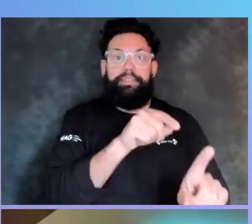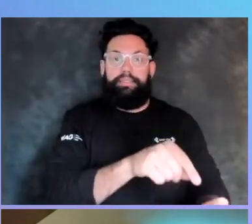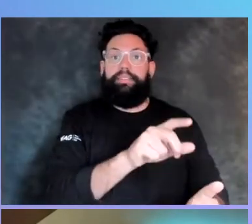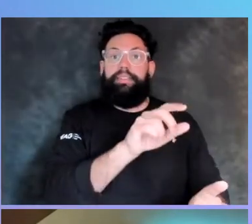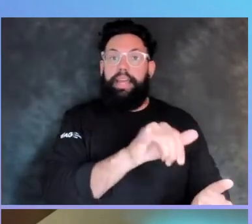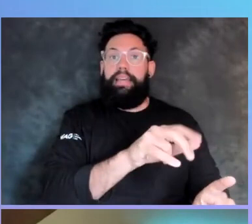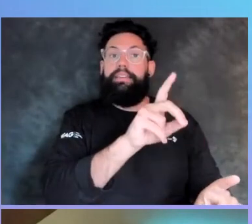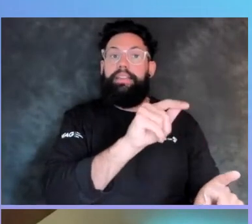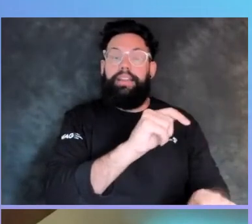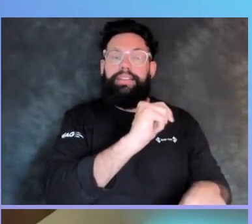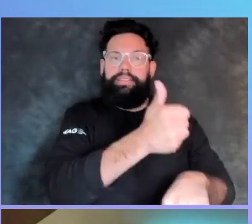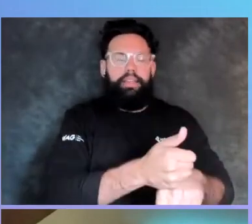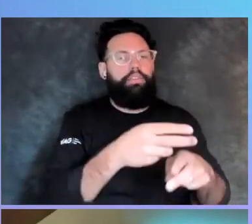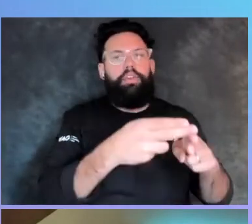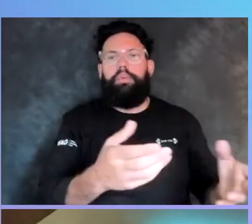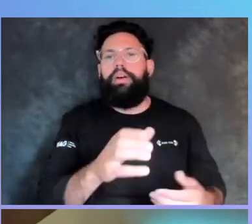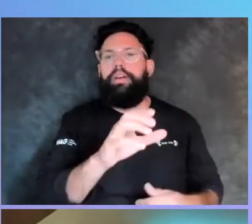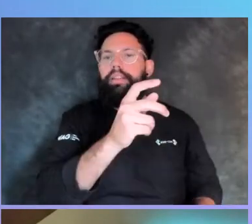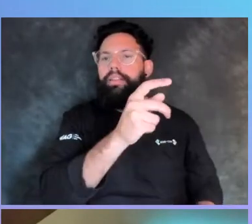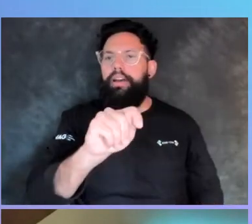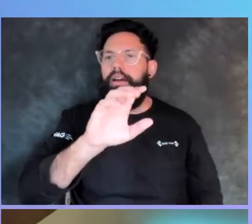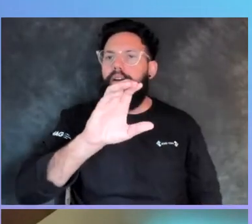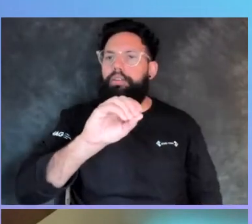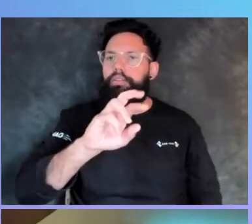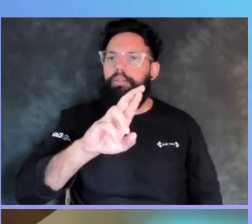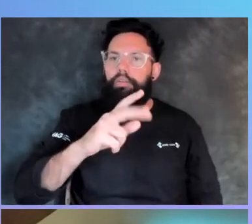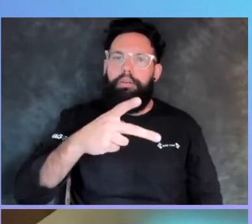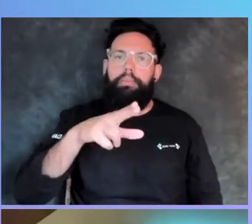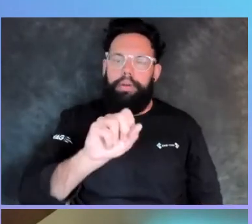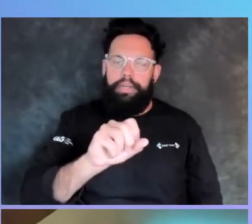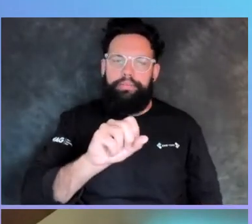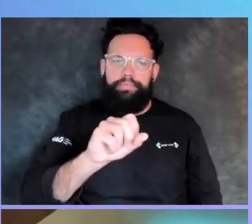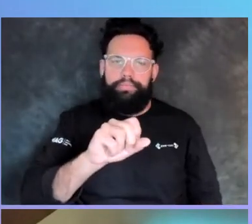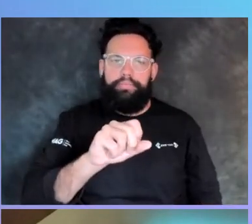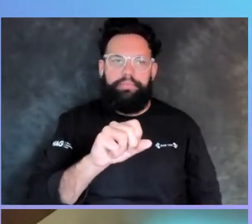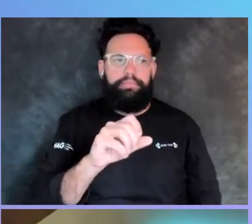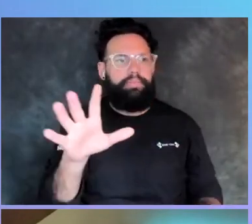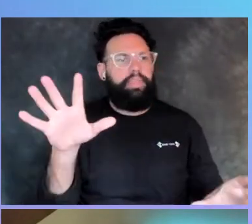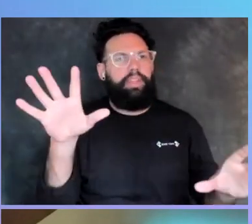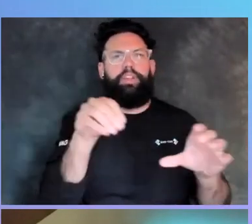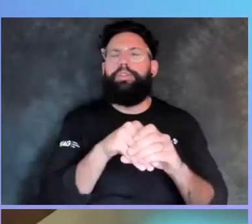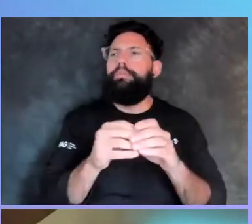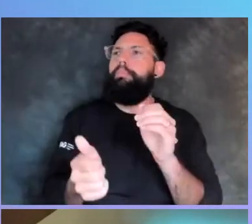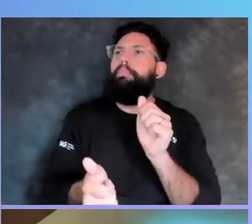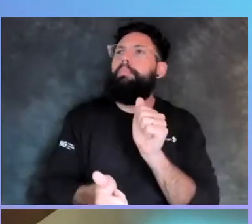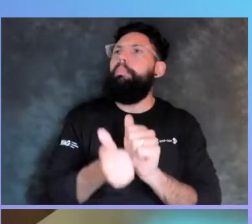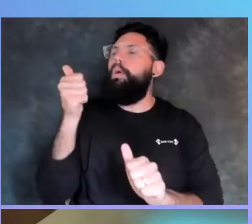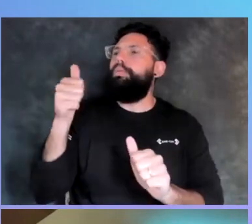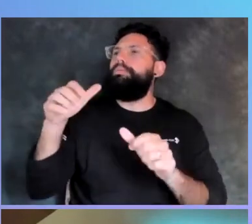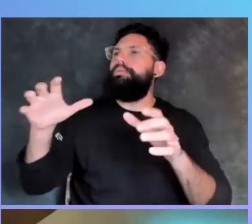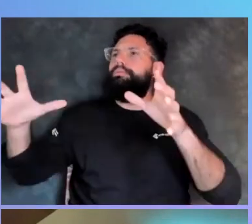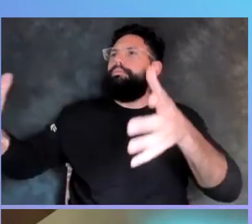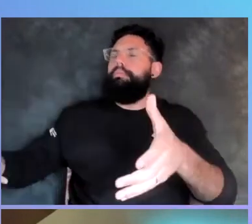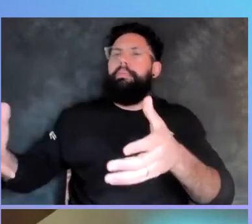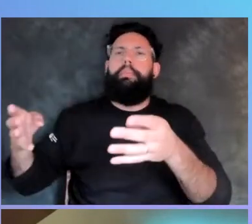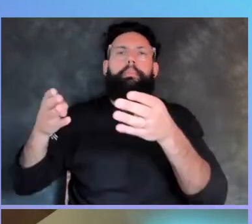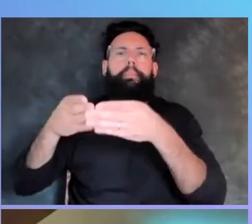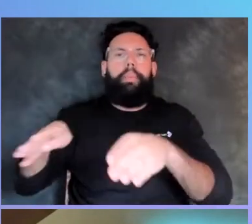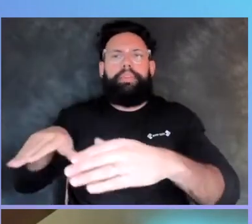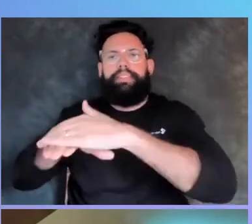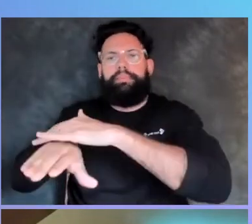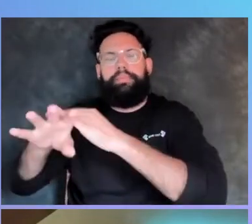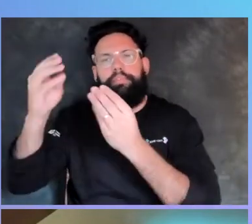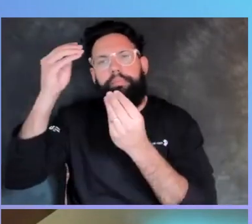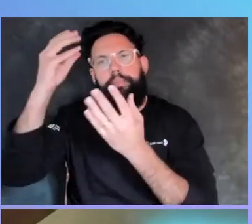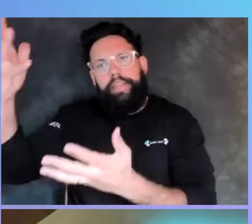corpus. The corpus is a set of data that encompasses most of the publicly accessible information on the internet, so things such